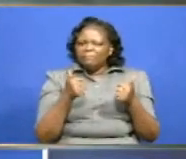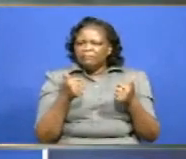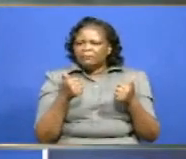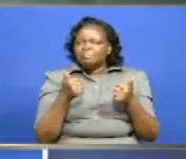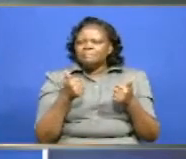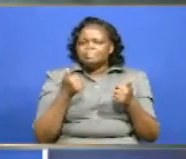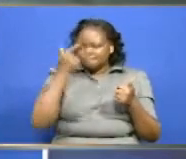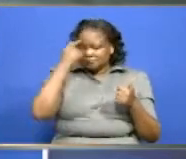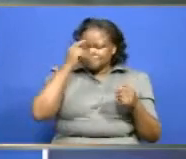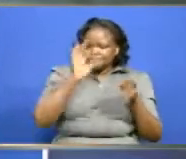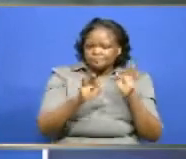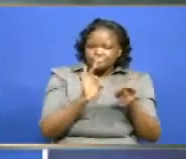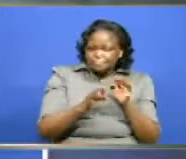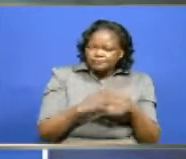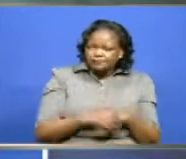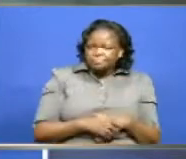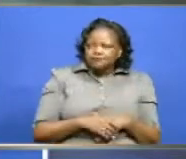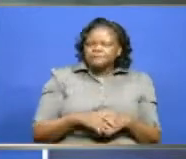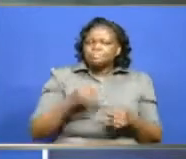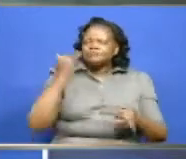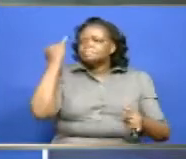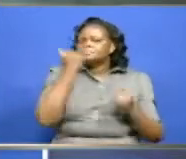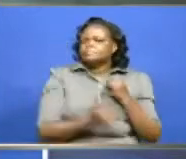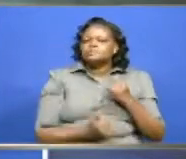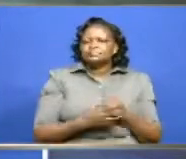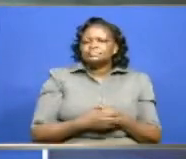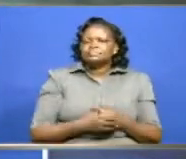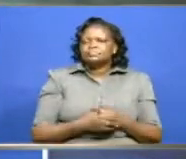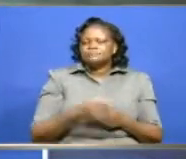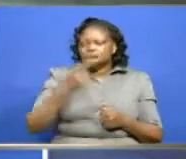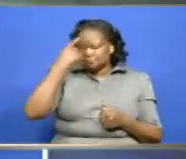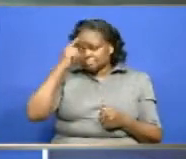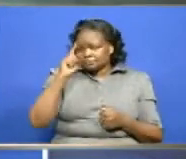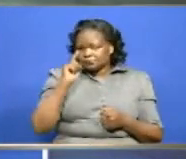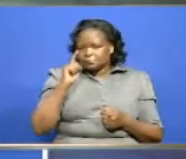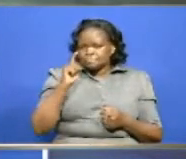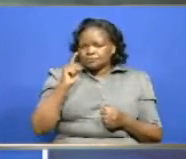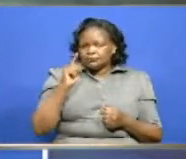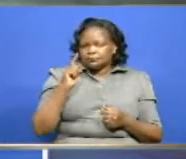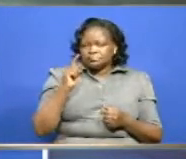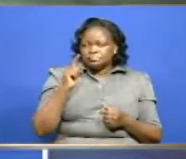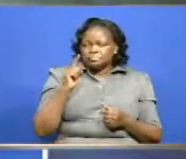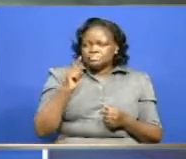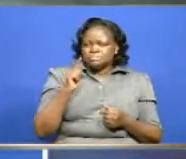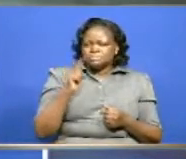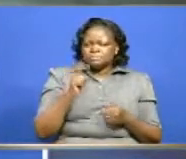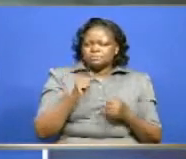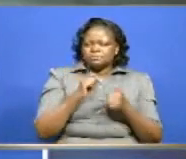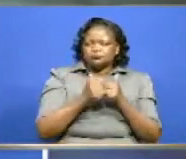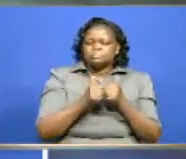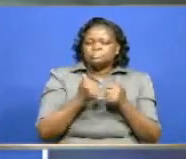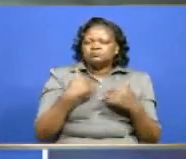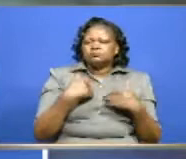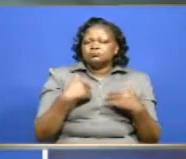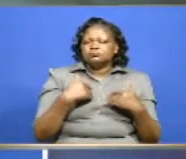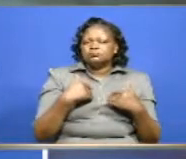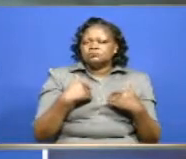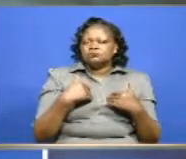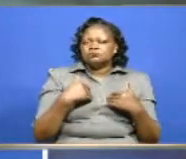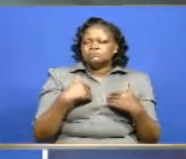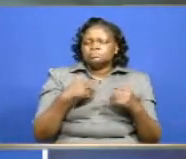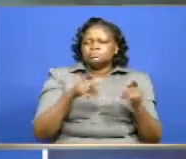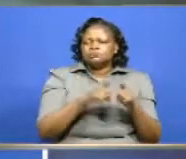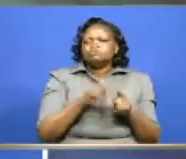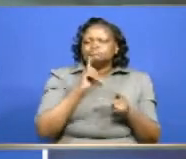the selection, so that now finally for the trial, then we'll be having, or we will thin